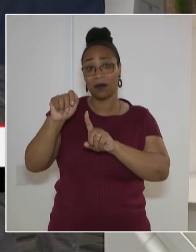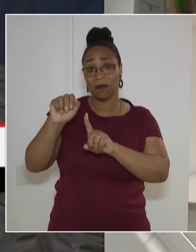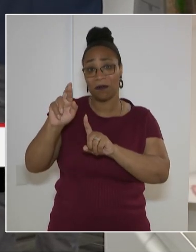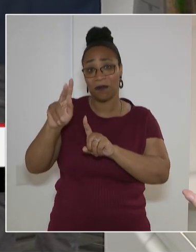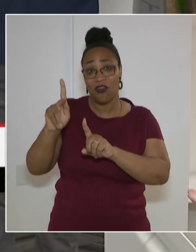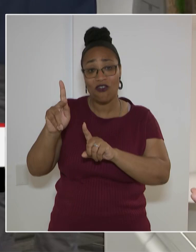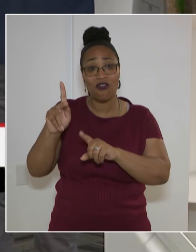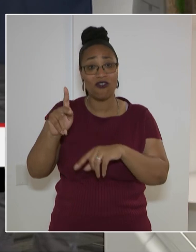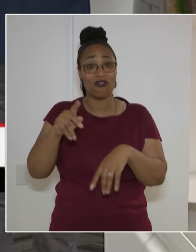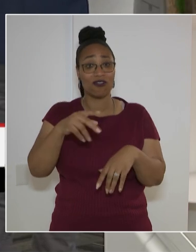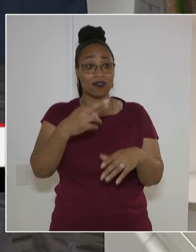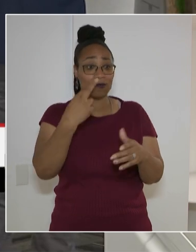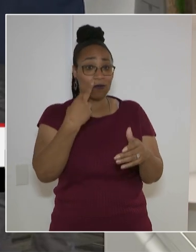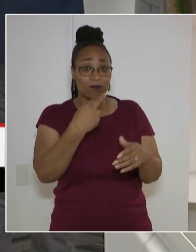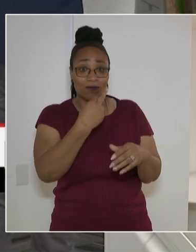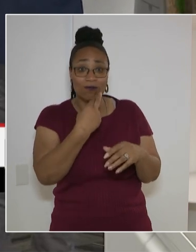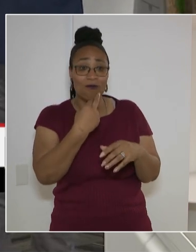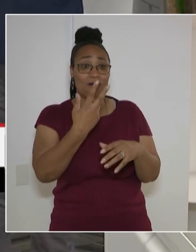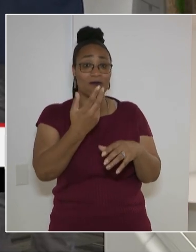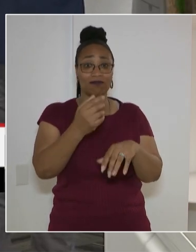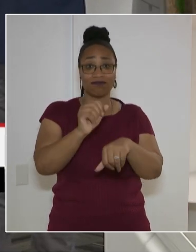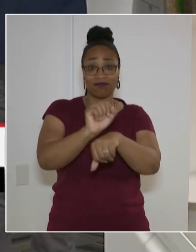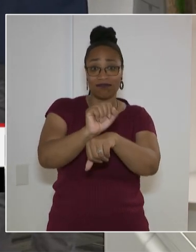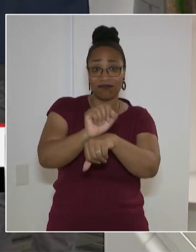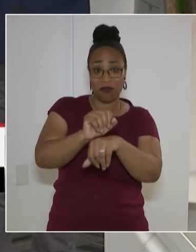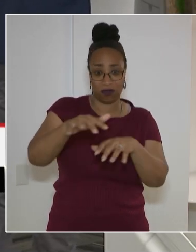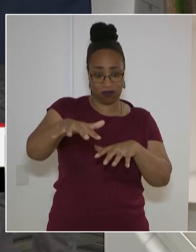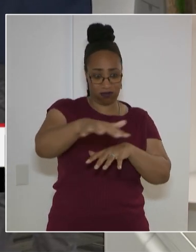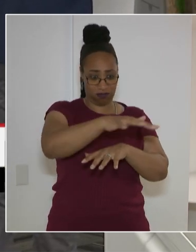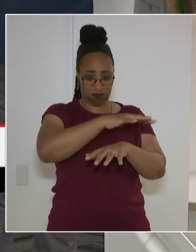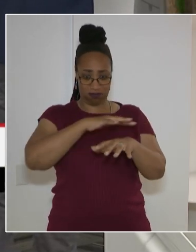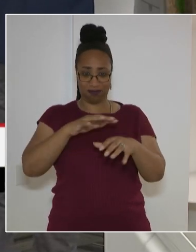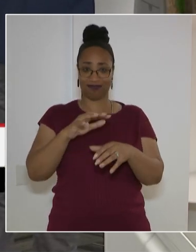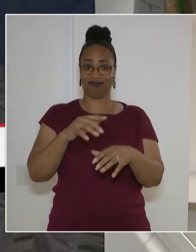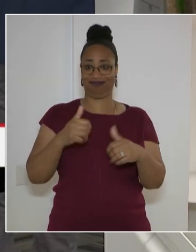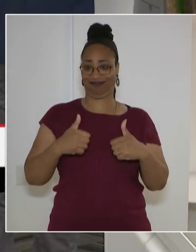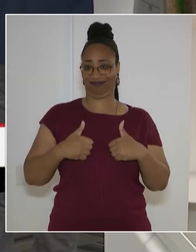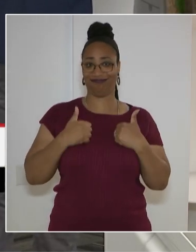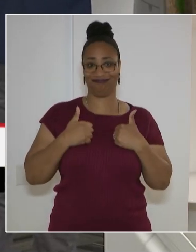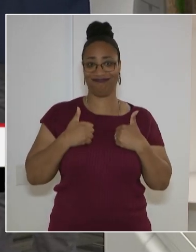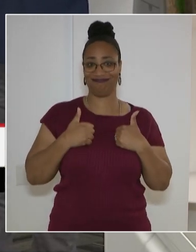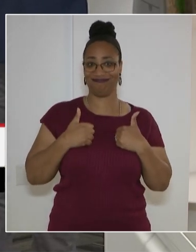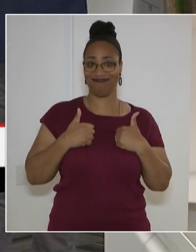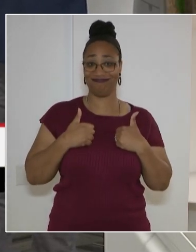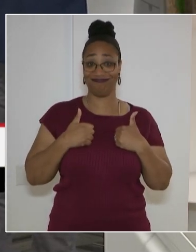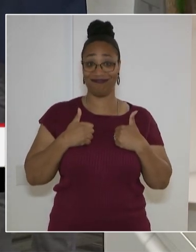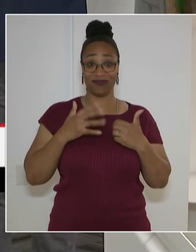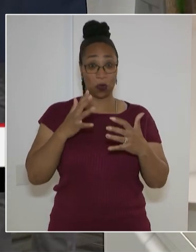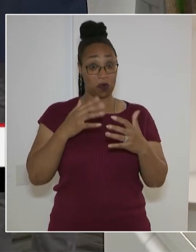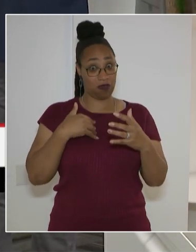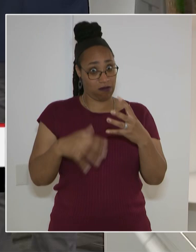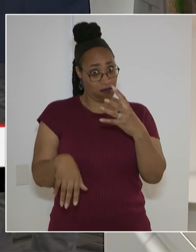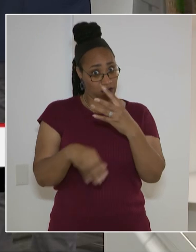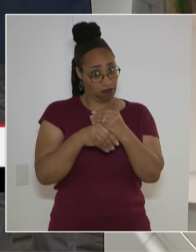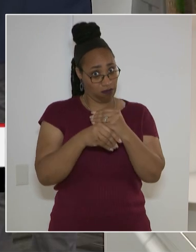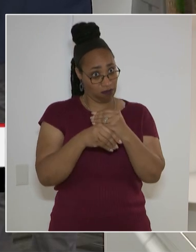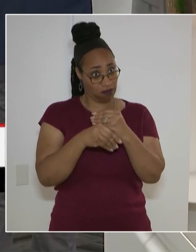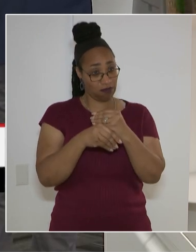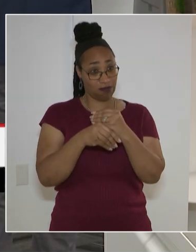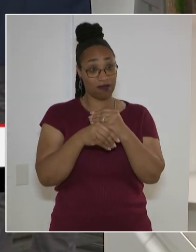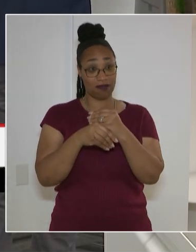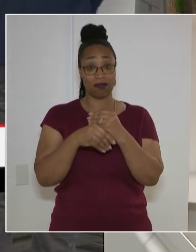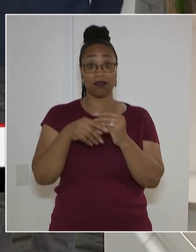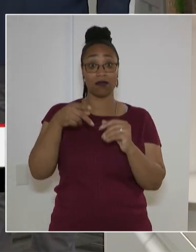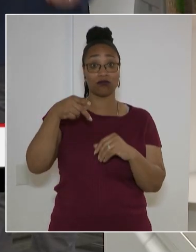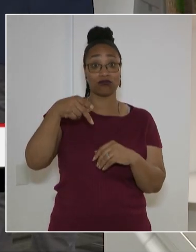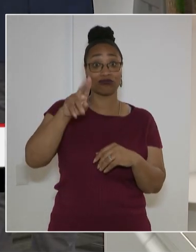government to make DC a great place to live. And I hasten to add that we have free pre-K starting at 3